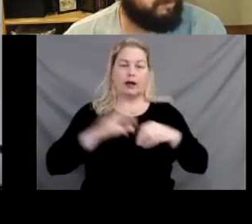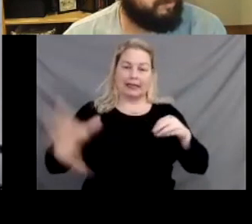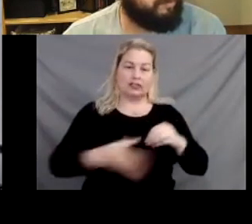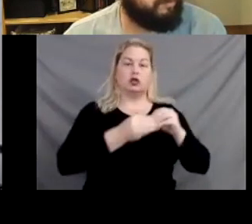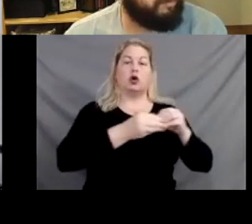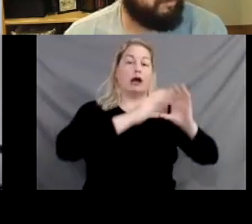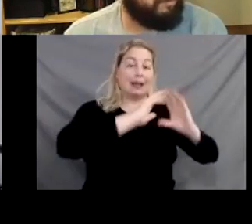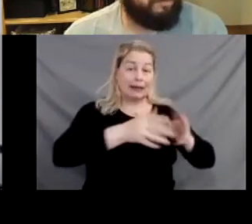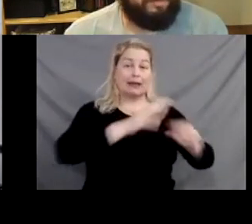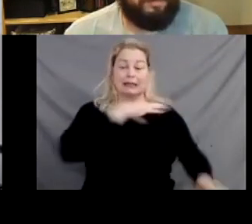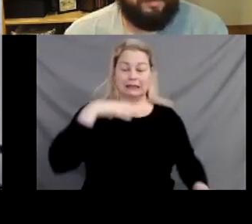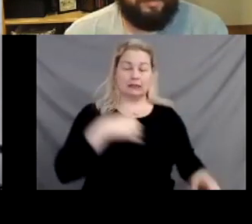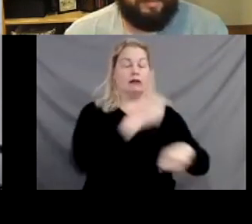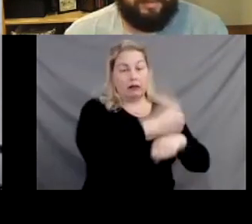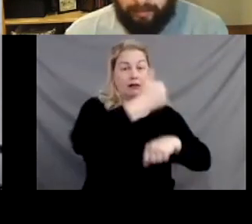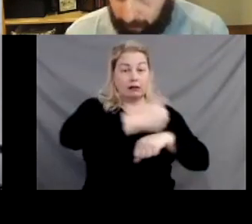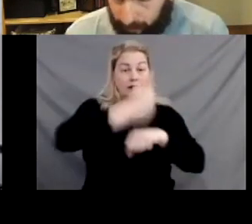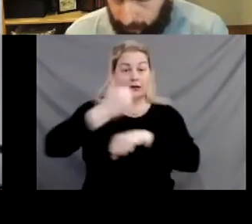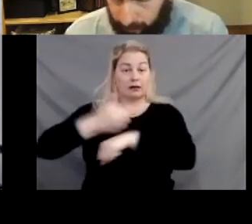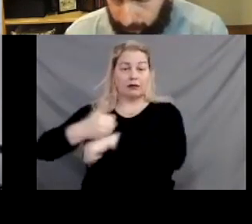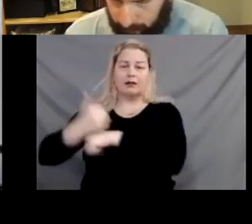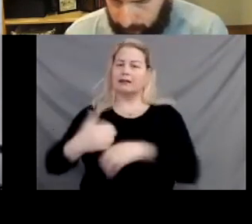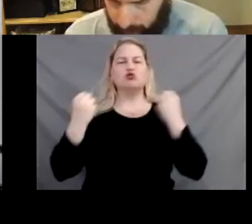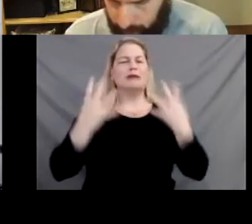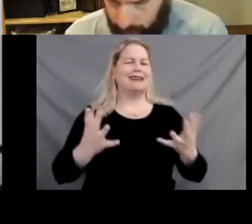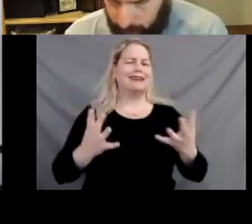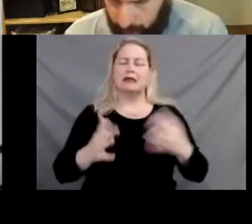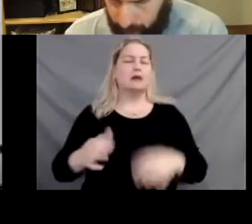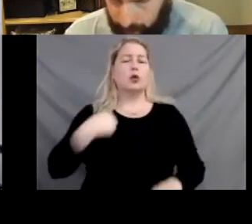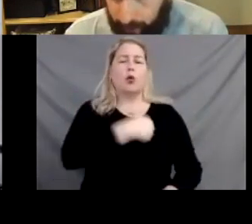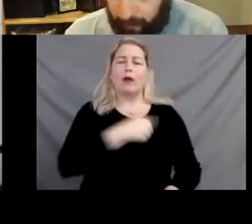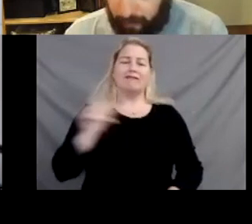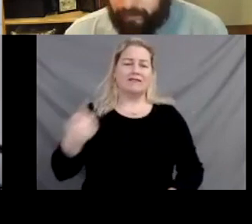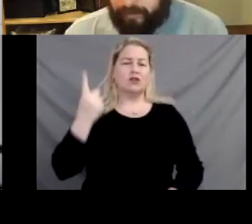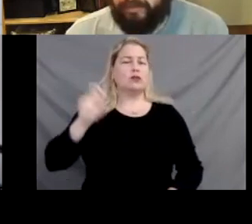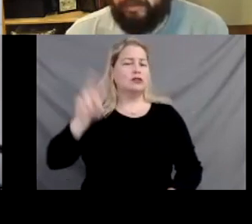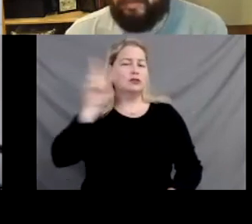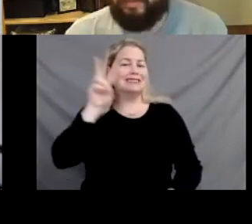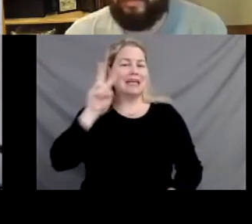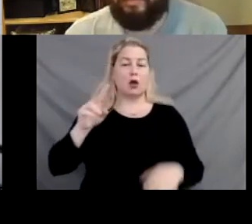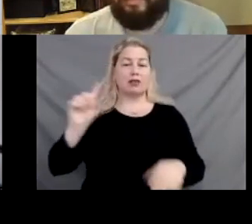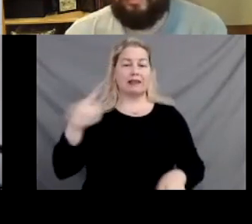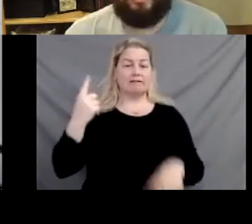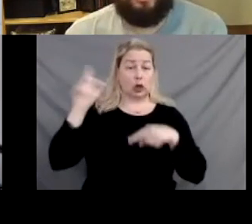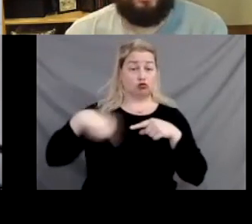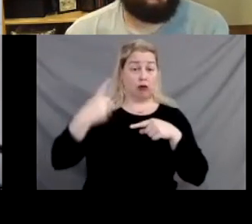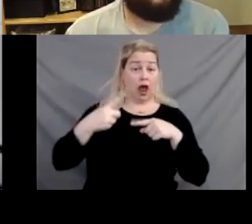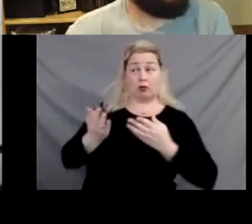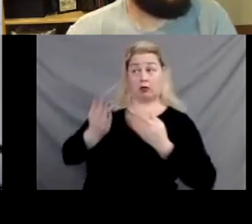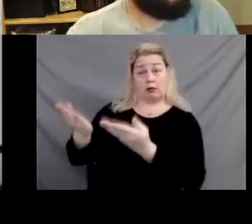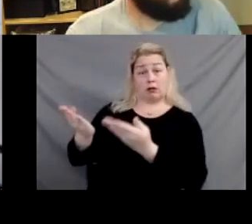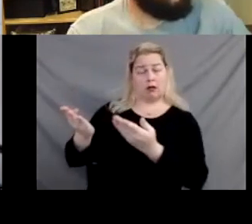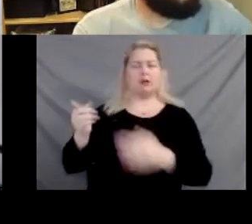committees until we see how this process goes through the first round through the board. And then, as I mentioned